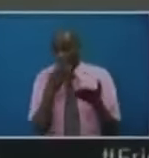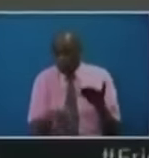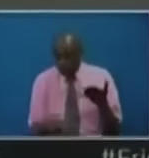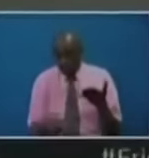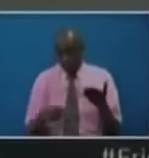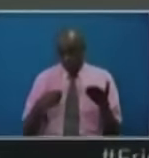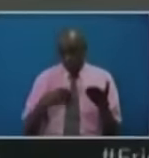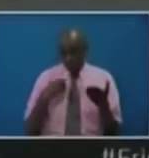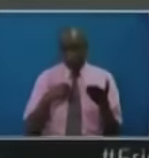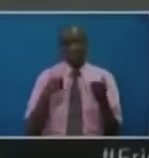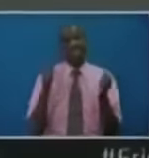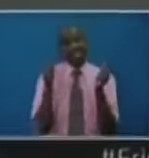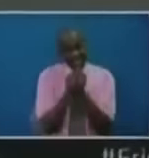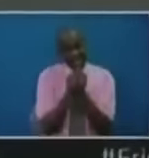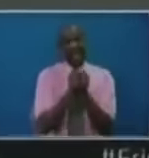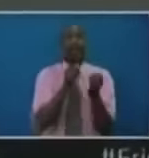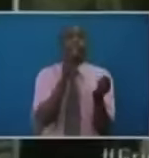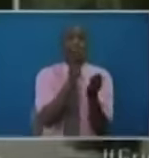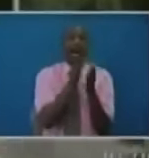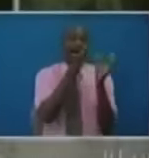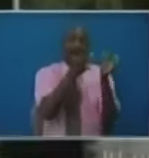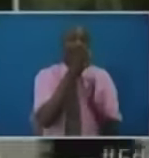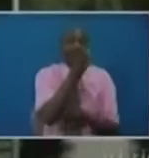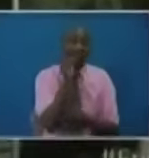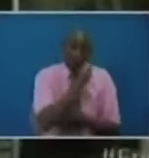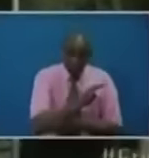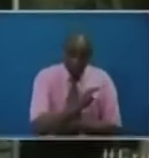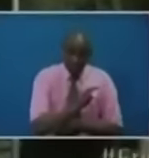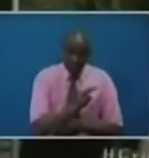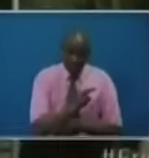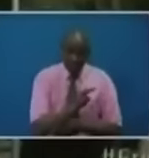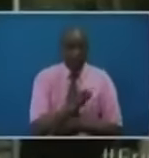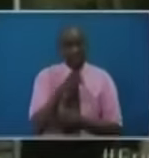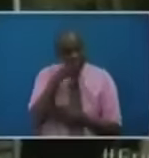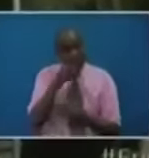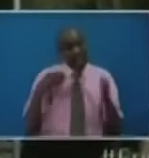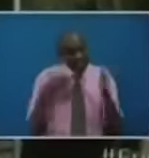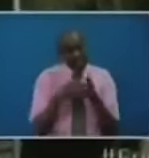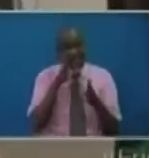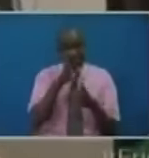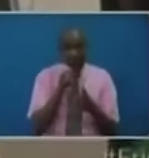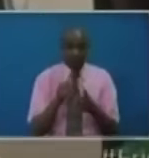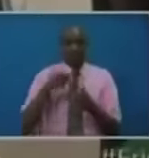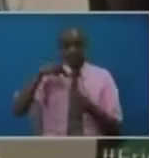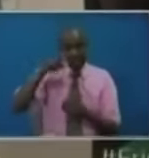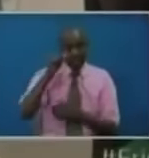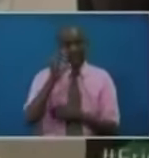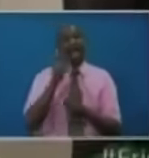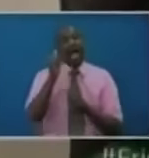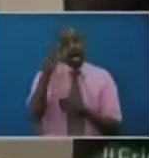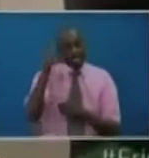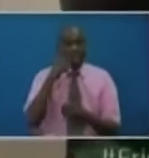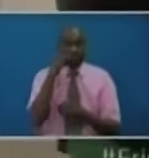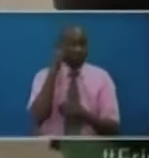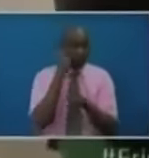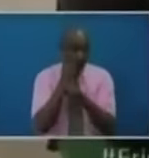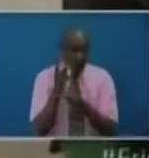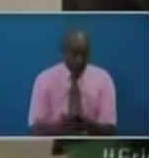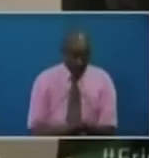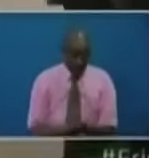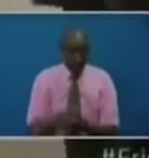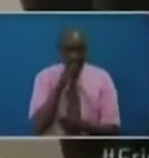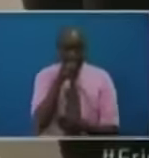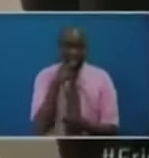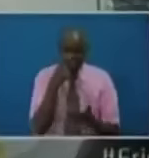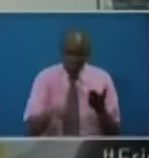operationalization of some 10 bank accounts of the defunct municipal council, contrary to the Public Finance Management Act 2012. This is